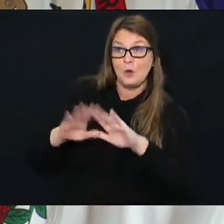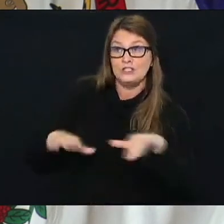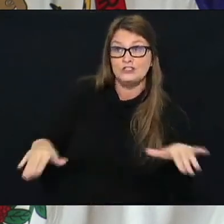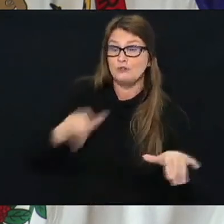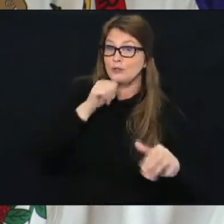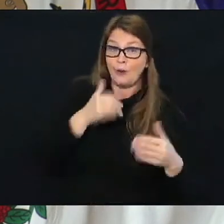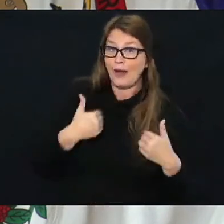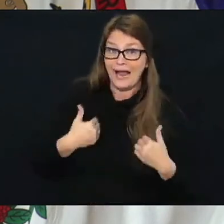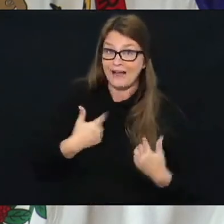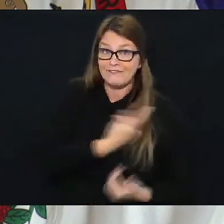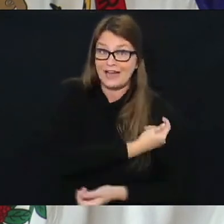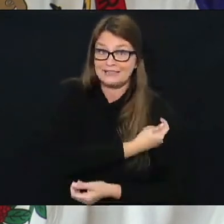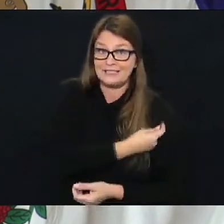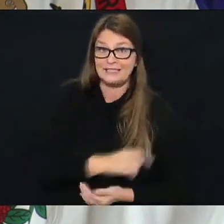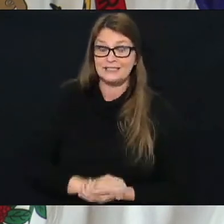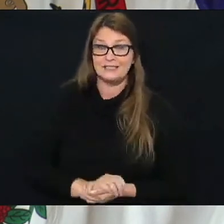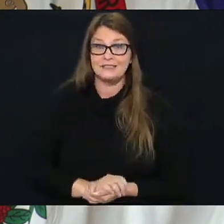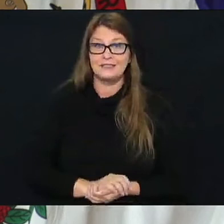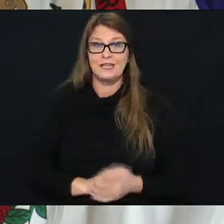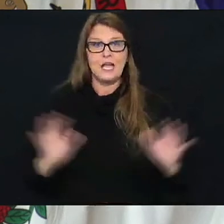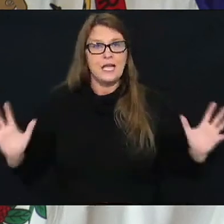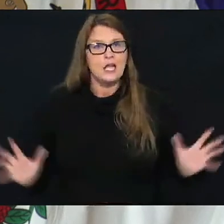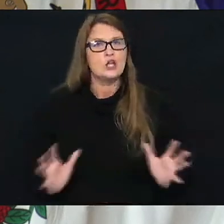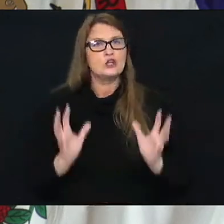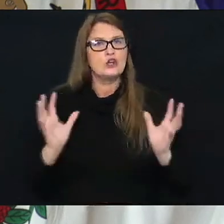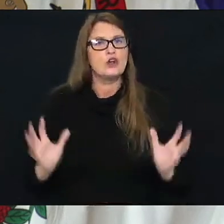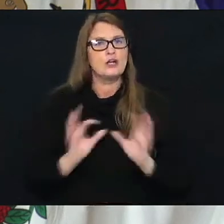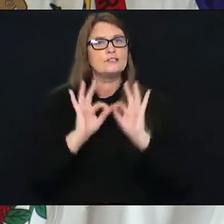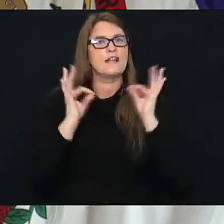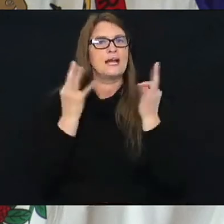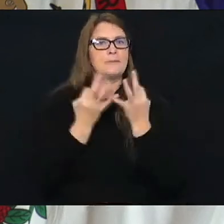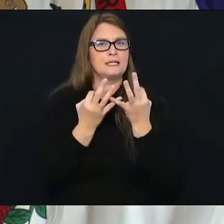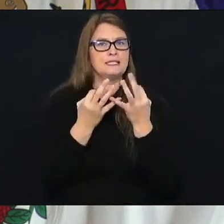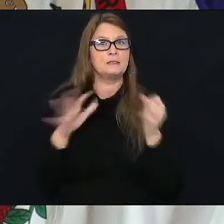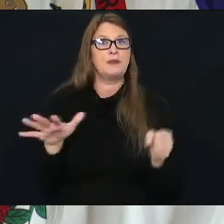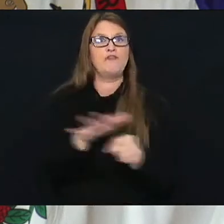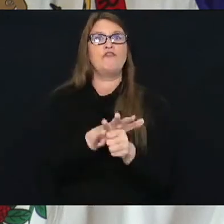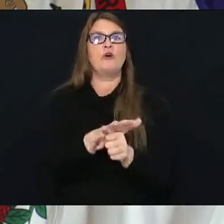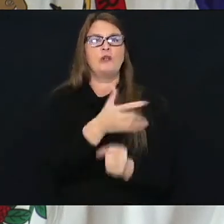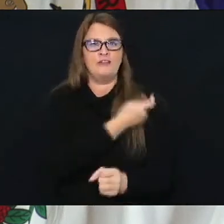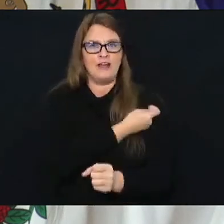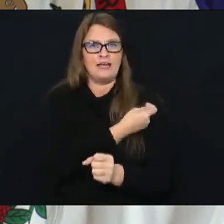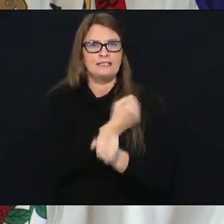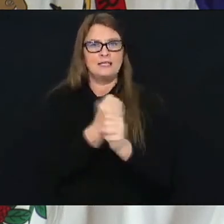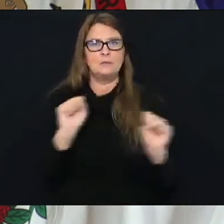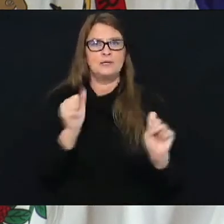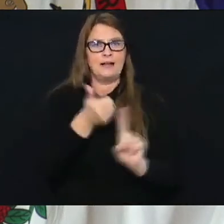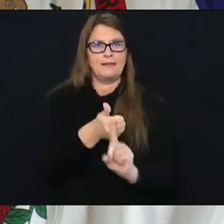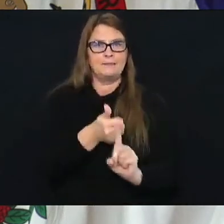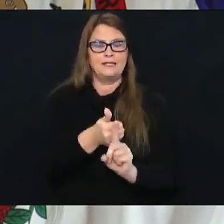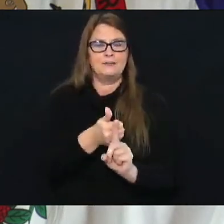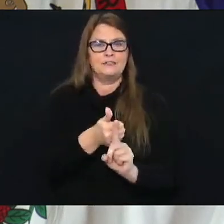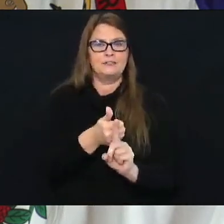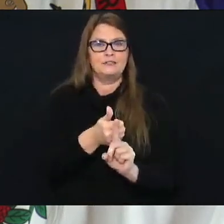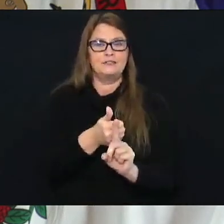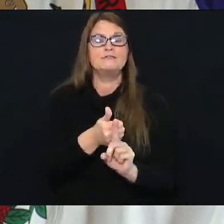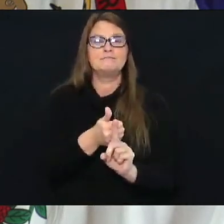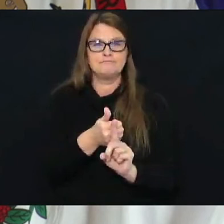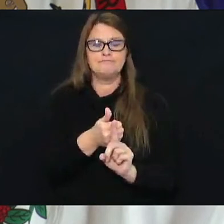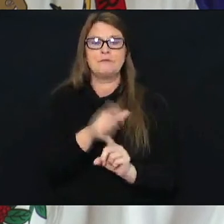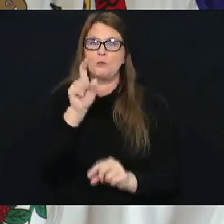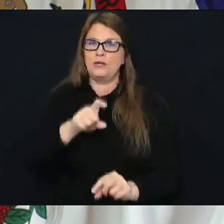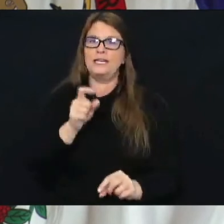aren't vaccinated. He encouraged families to be completely vaccinated to protect themselves. I think we should